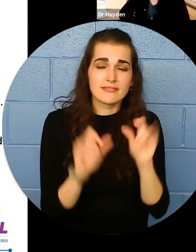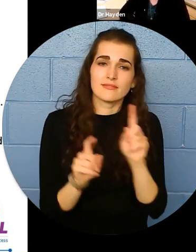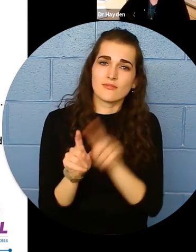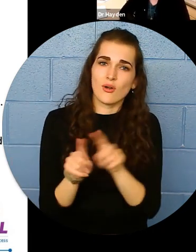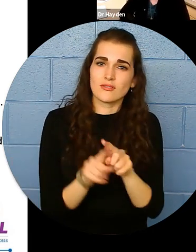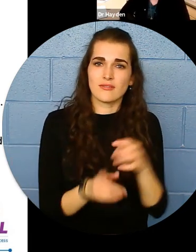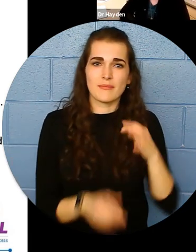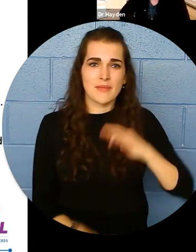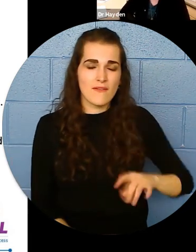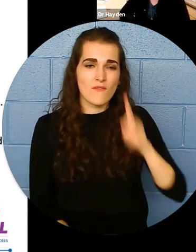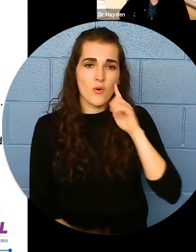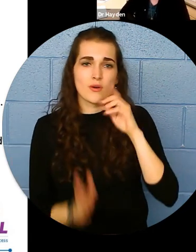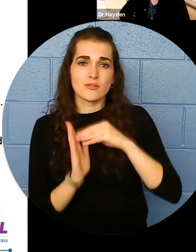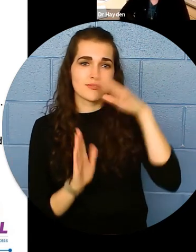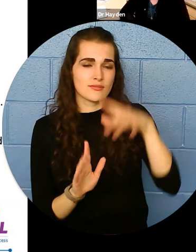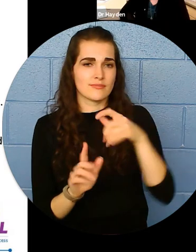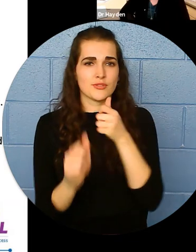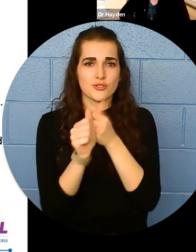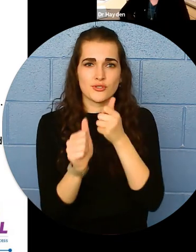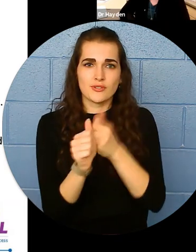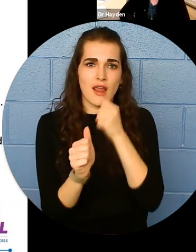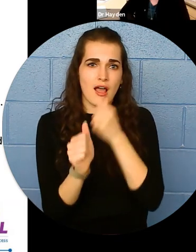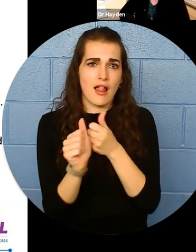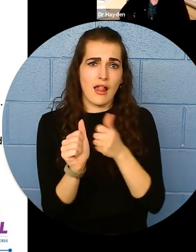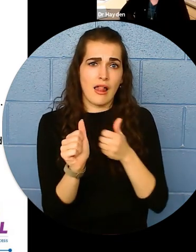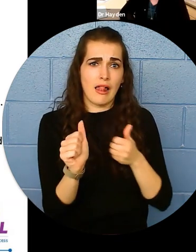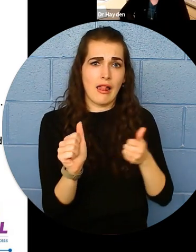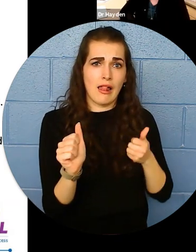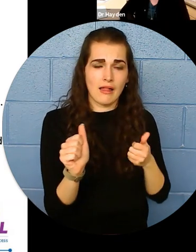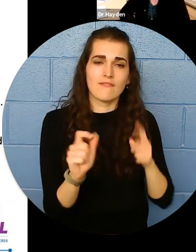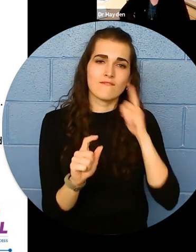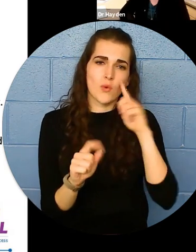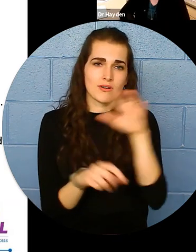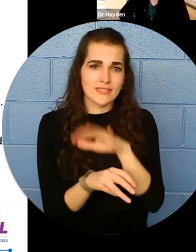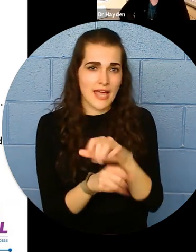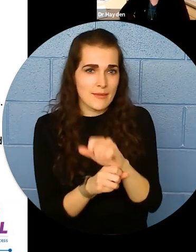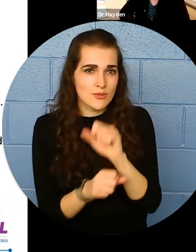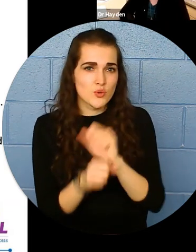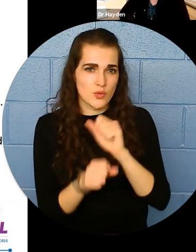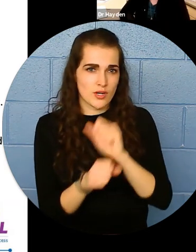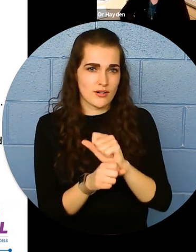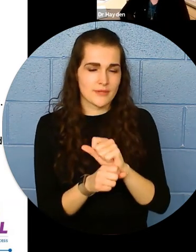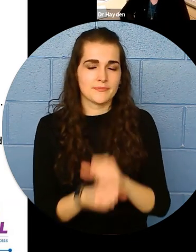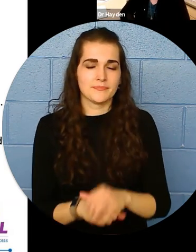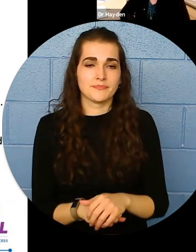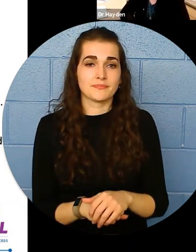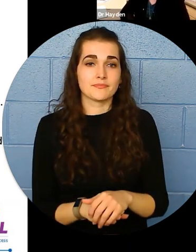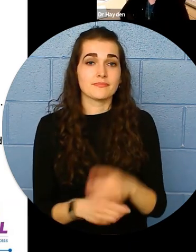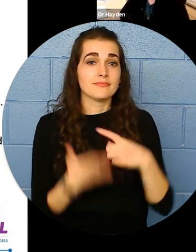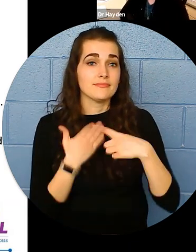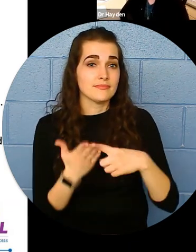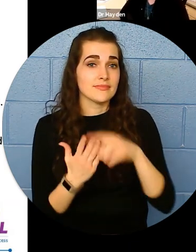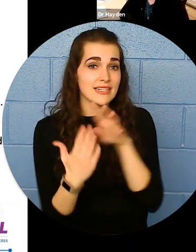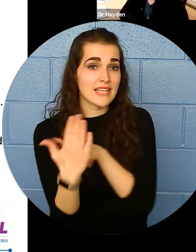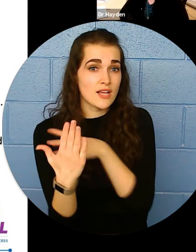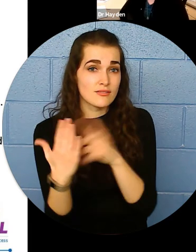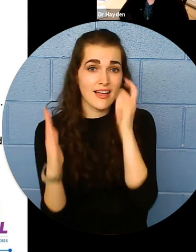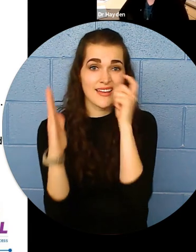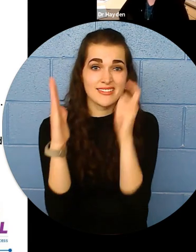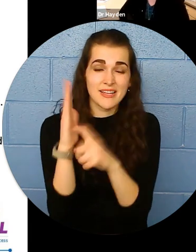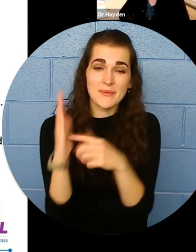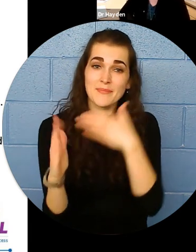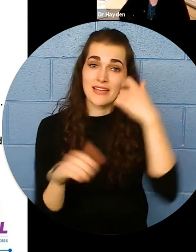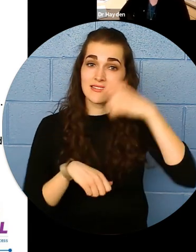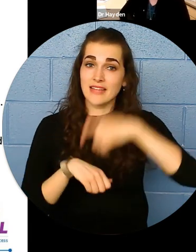in helping your child stay on top of things and not following behind on assignments. Discuss your schedule and identify the